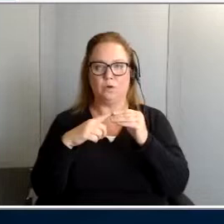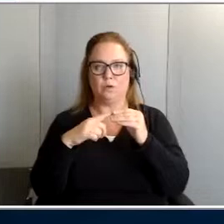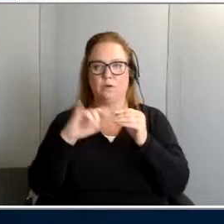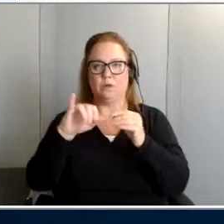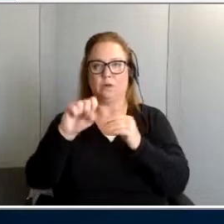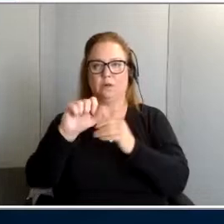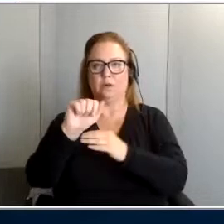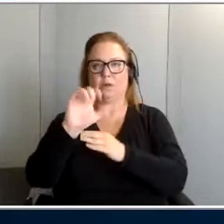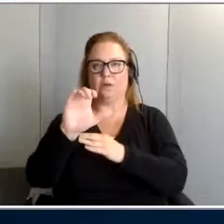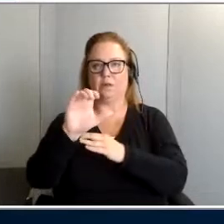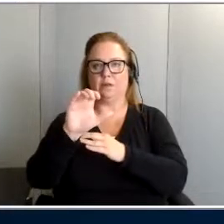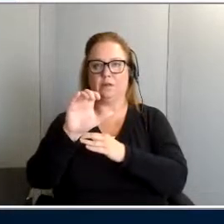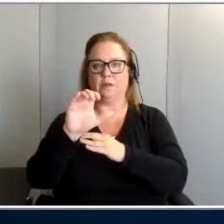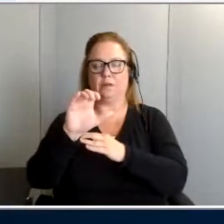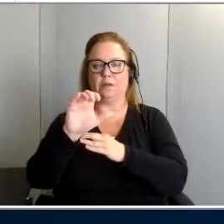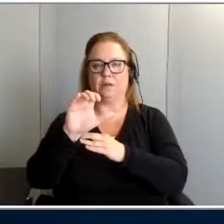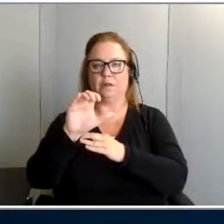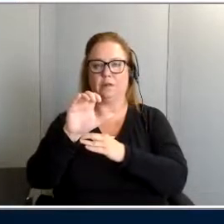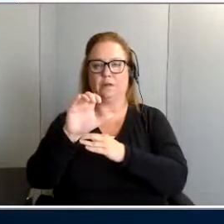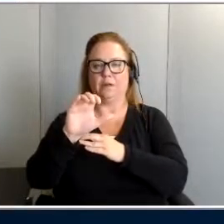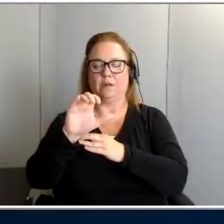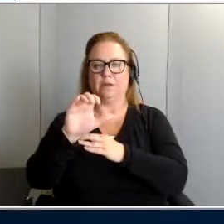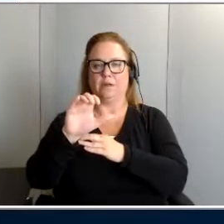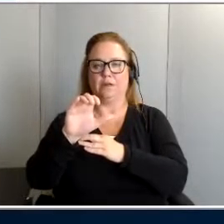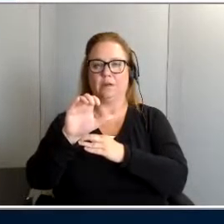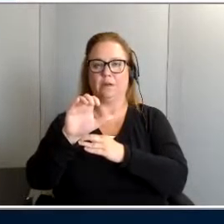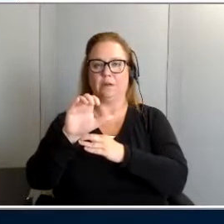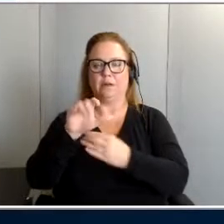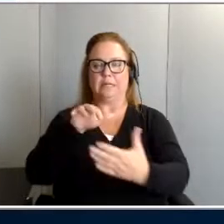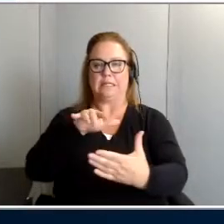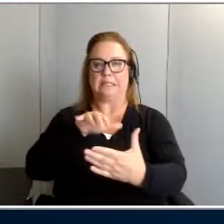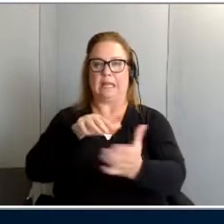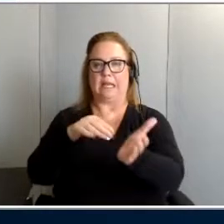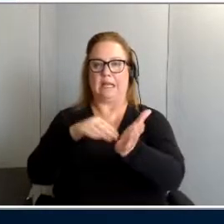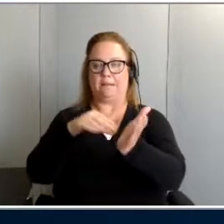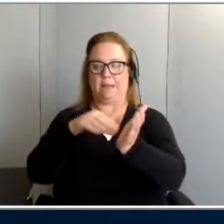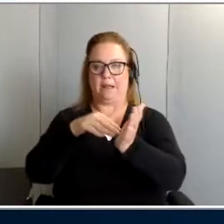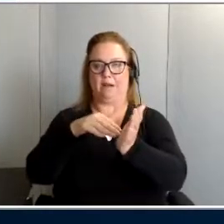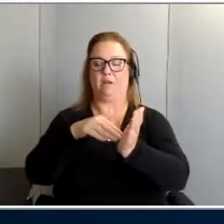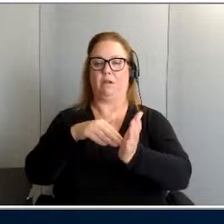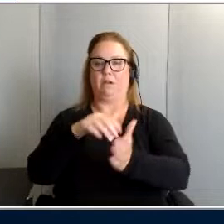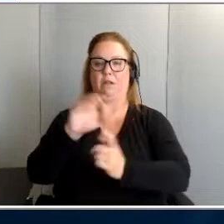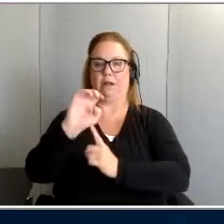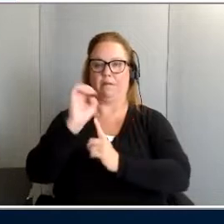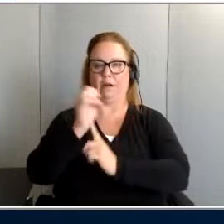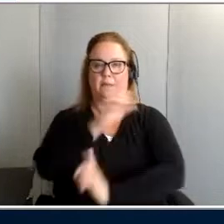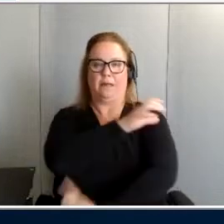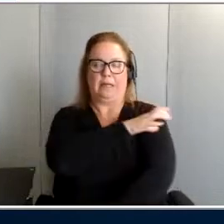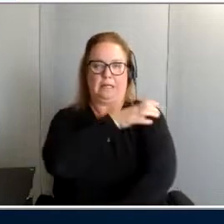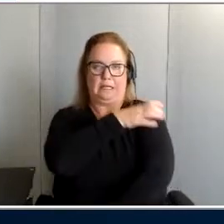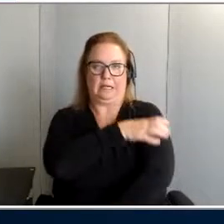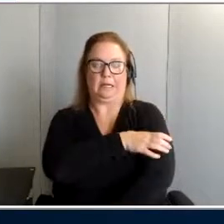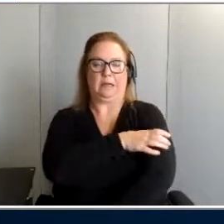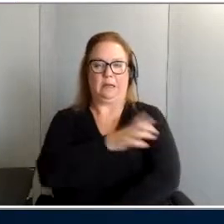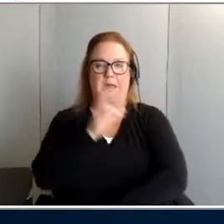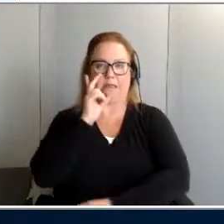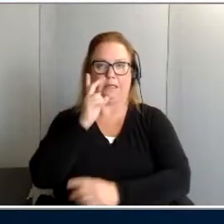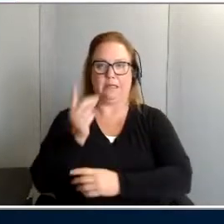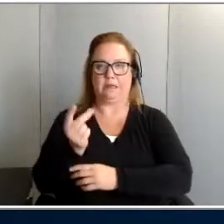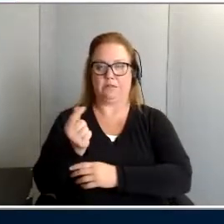let's get to your question this morning. In the setting of a medical environment like a clinic or hospital, I could see the potential issue of a dog